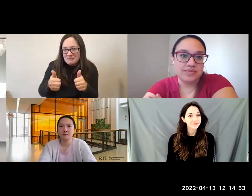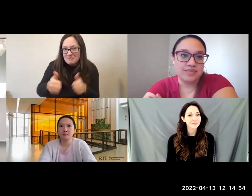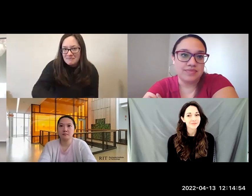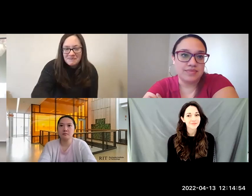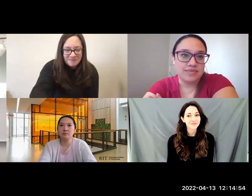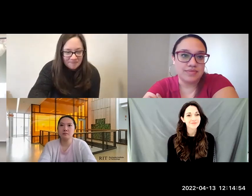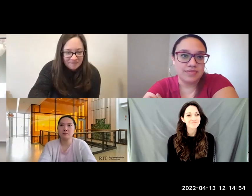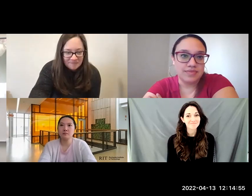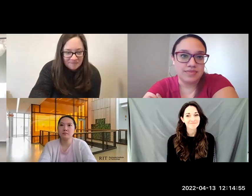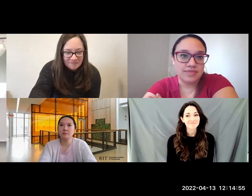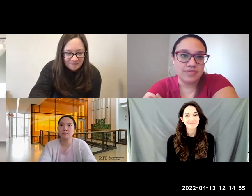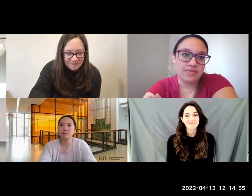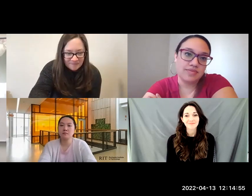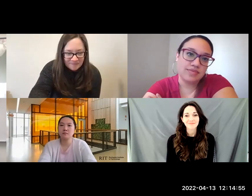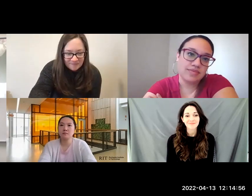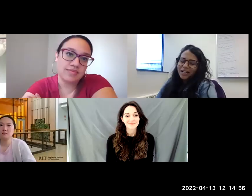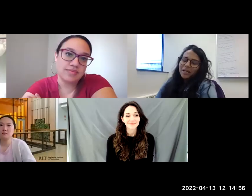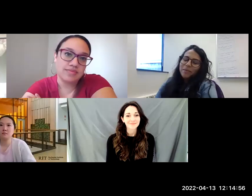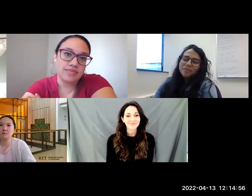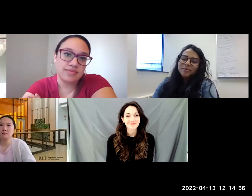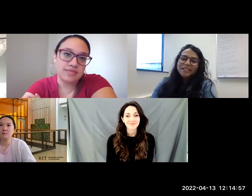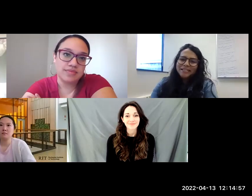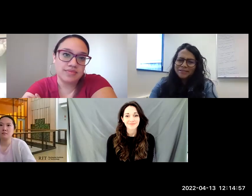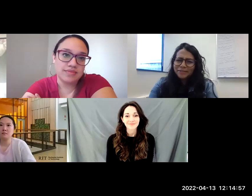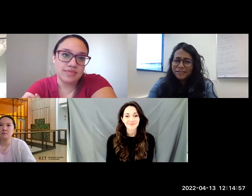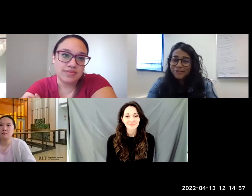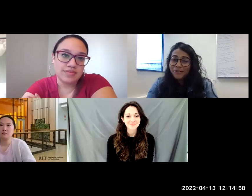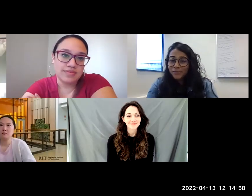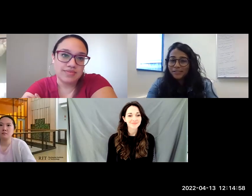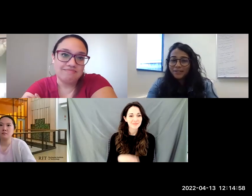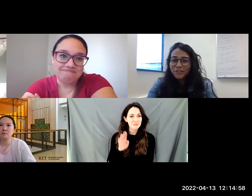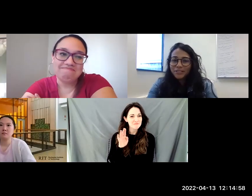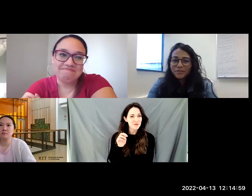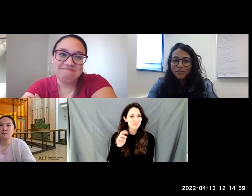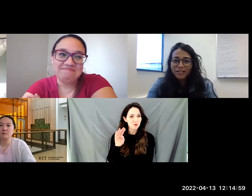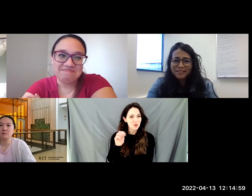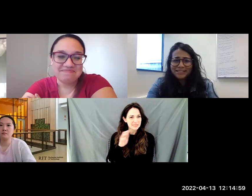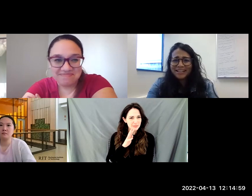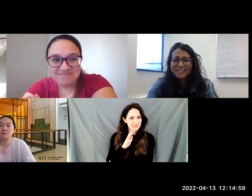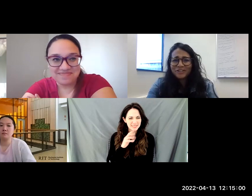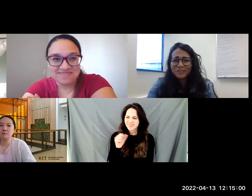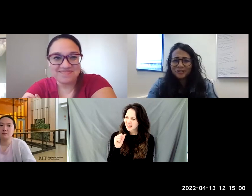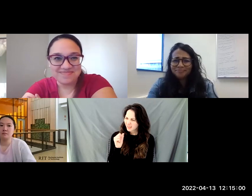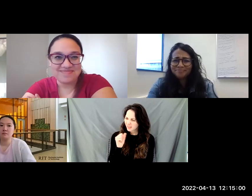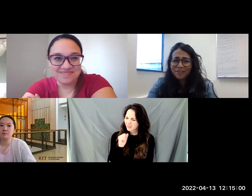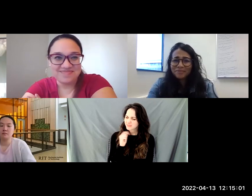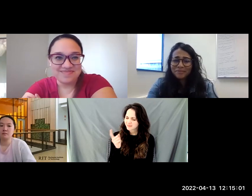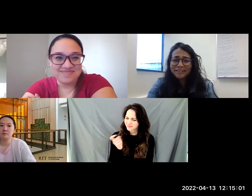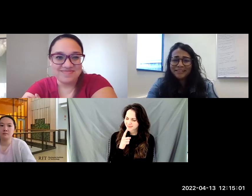Yeah, I think that I probably didn't really even know what diversity was